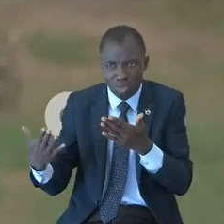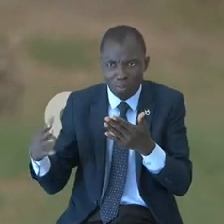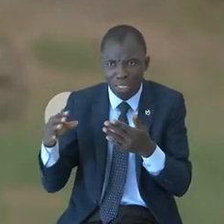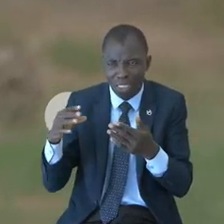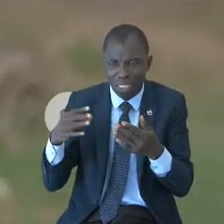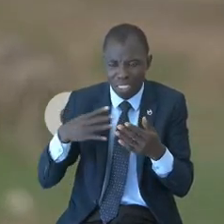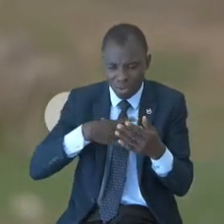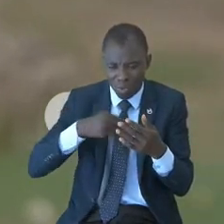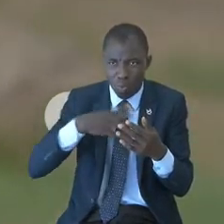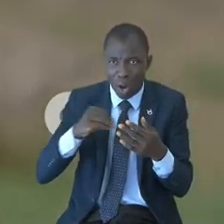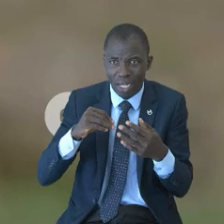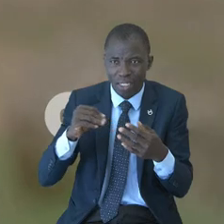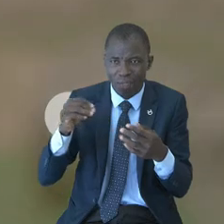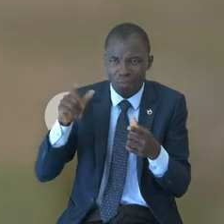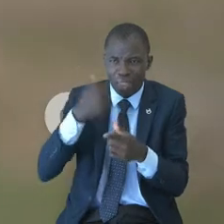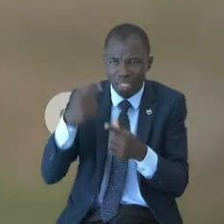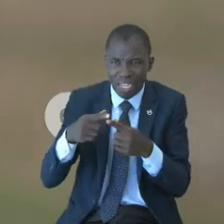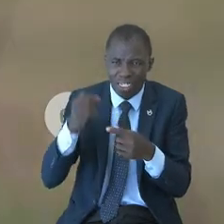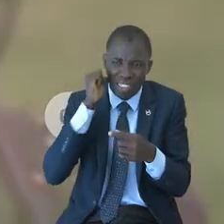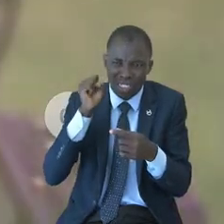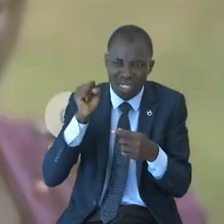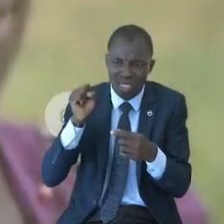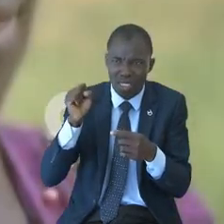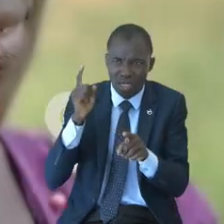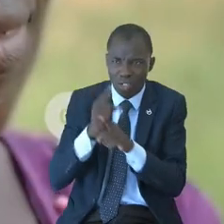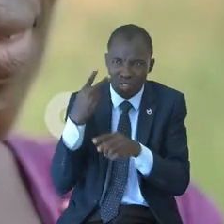bone that came out.